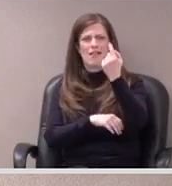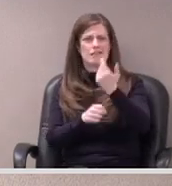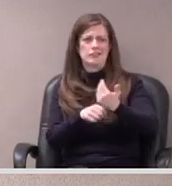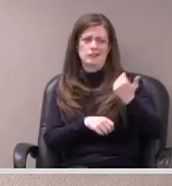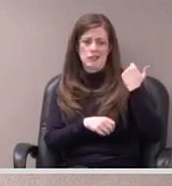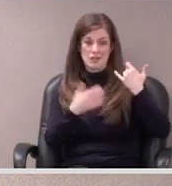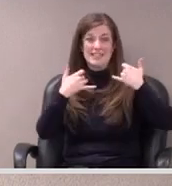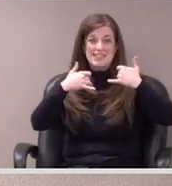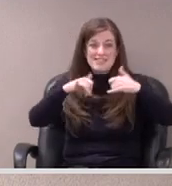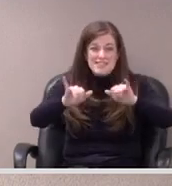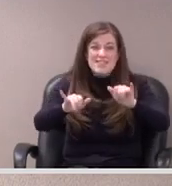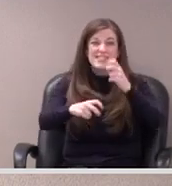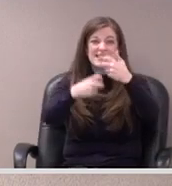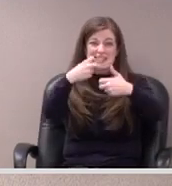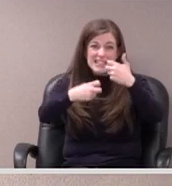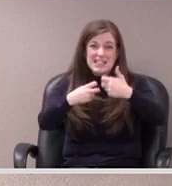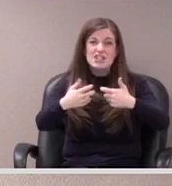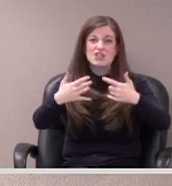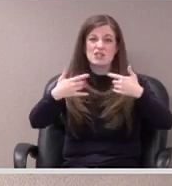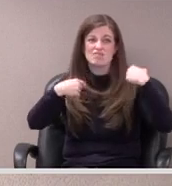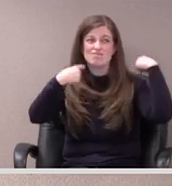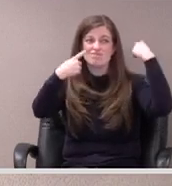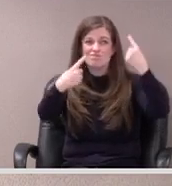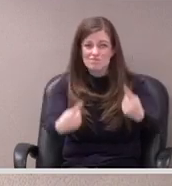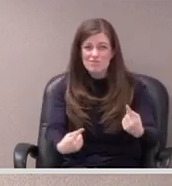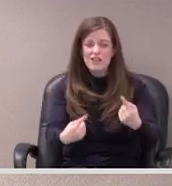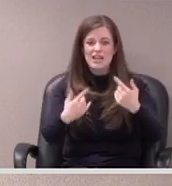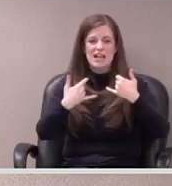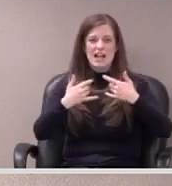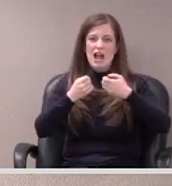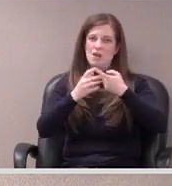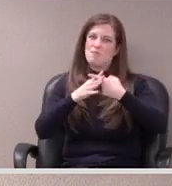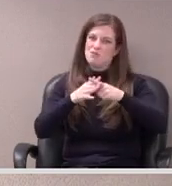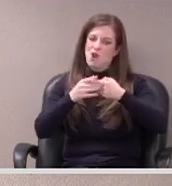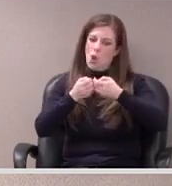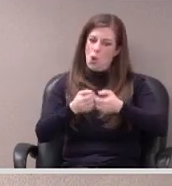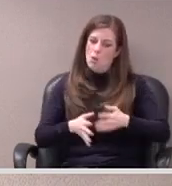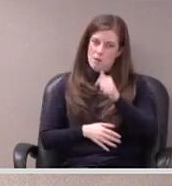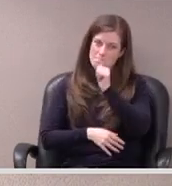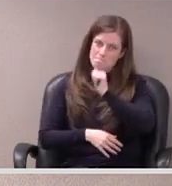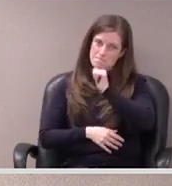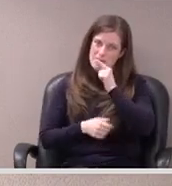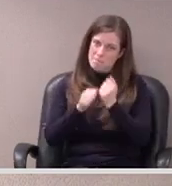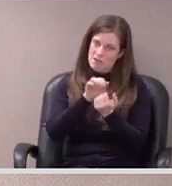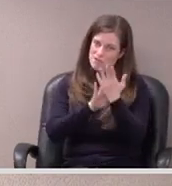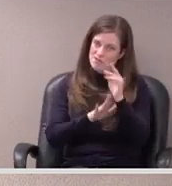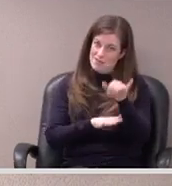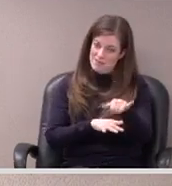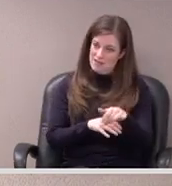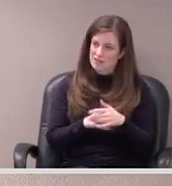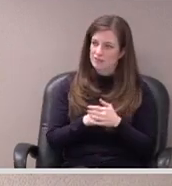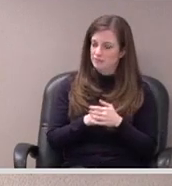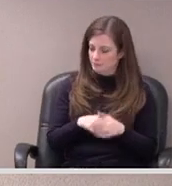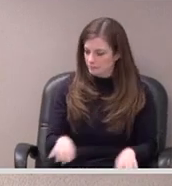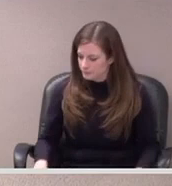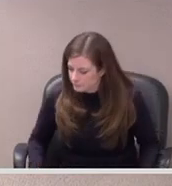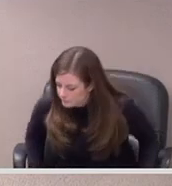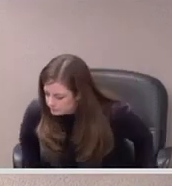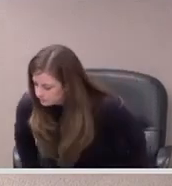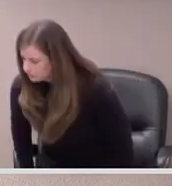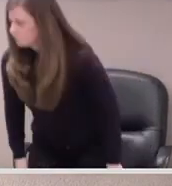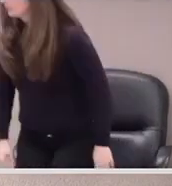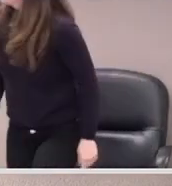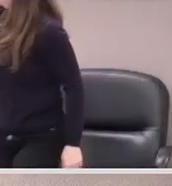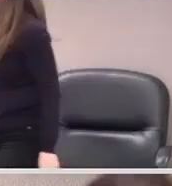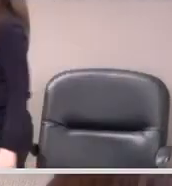these are still issues that we're grappling with, and I'm starting to lose patience about trying to address them. I'll also say that if you all